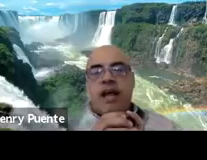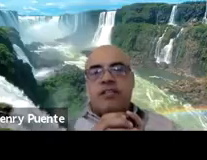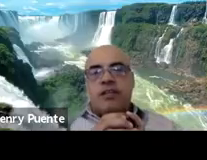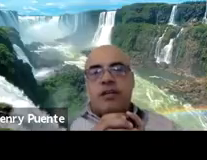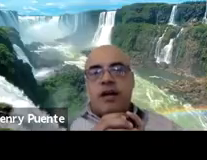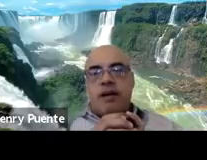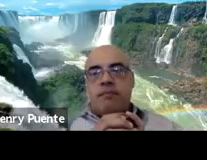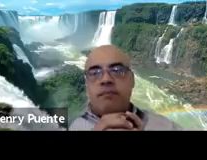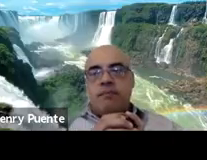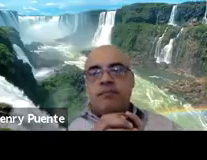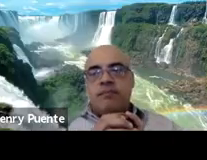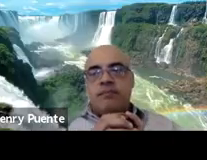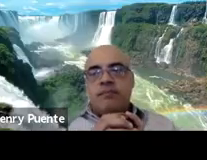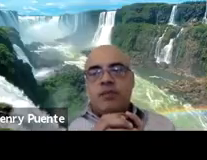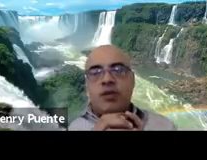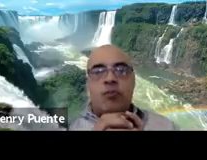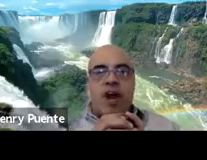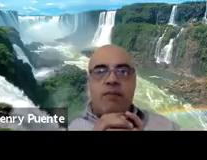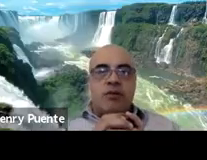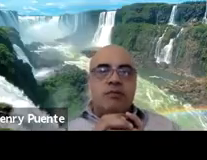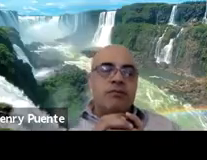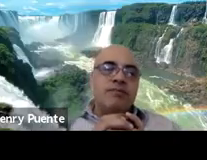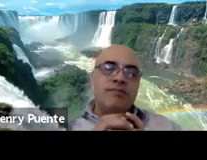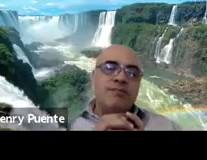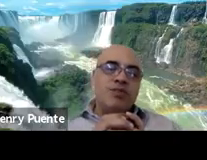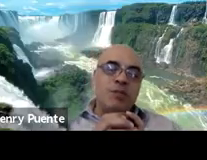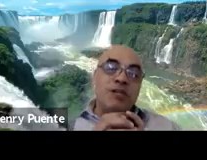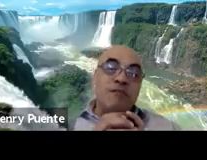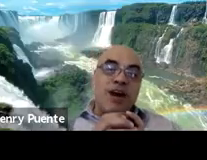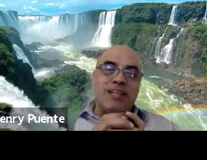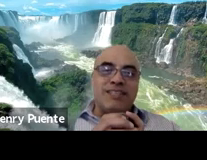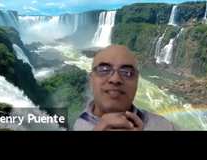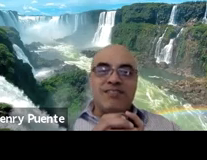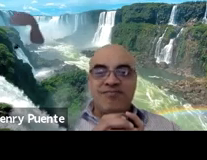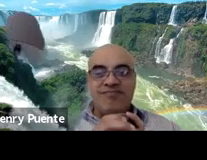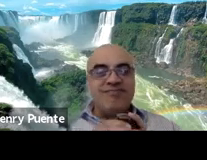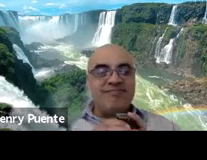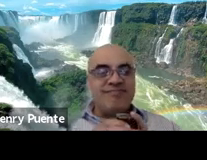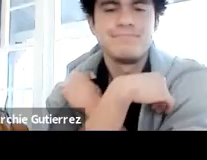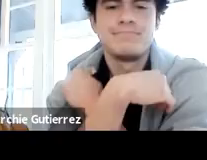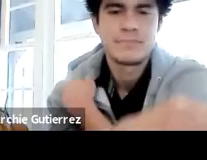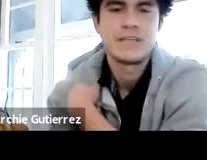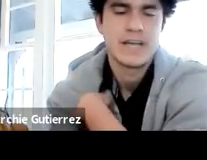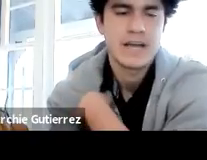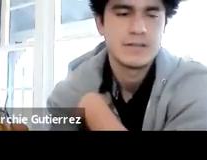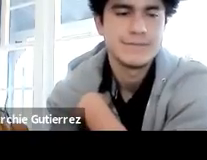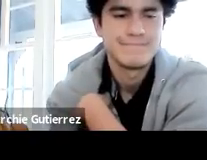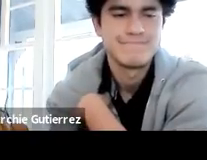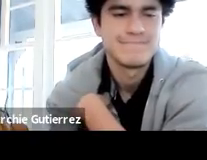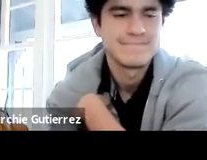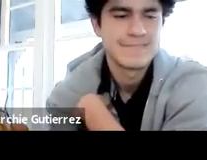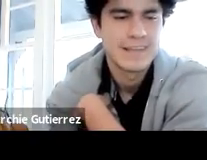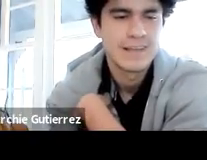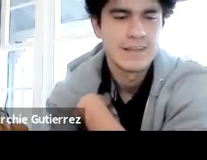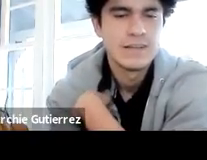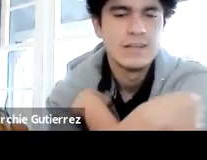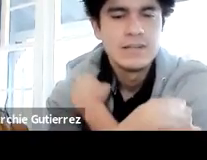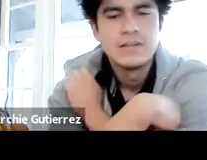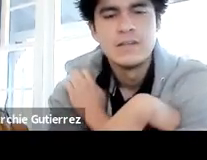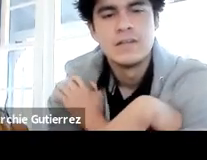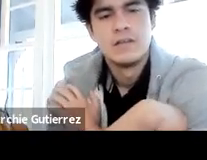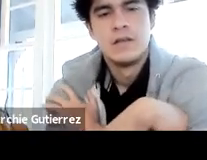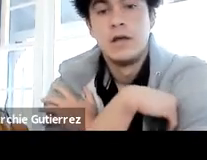Yeah, it actually could prime you to become violent. Exactly.